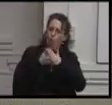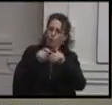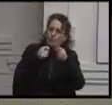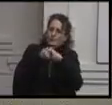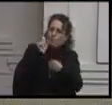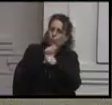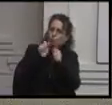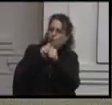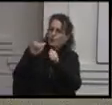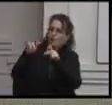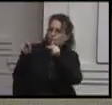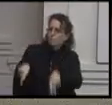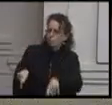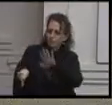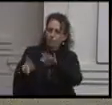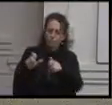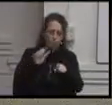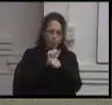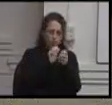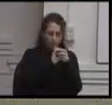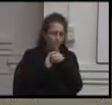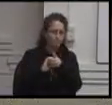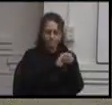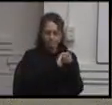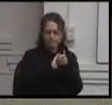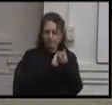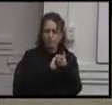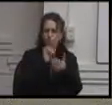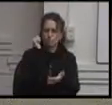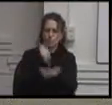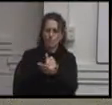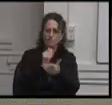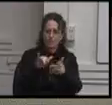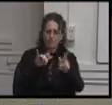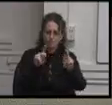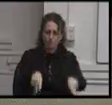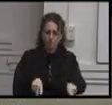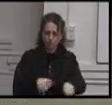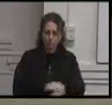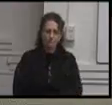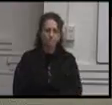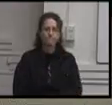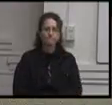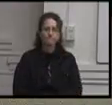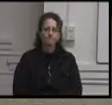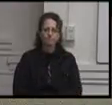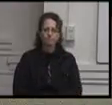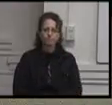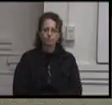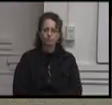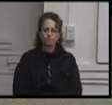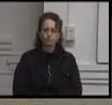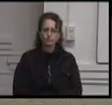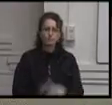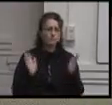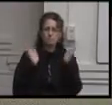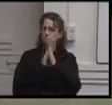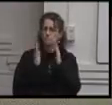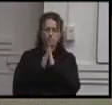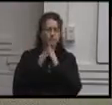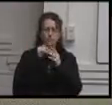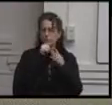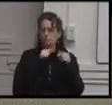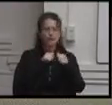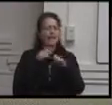sense? Yeah. Perfect sense. So, okay. None of Brattleboro the town does not contribute to.